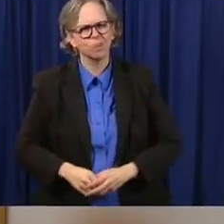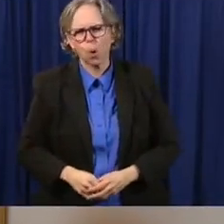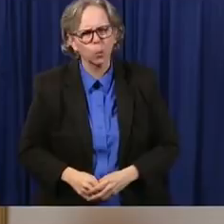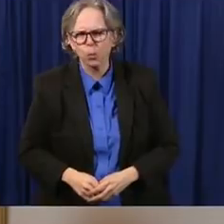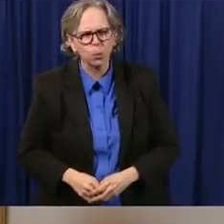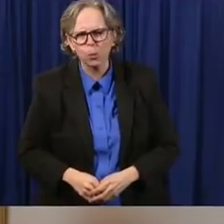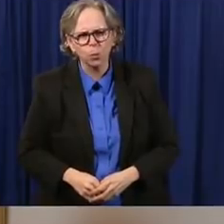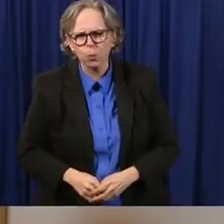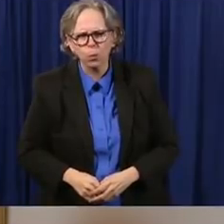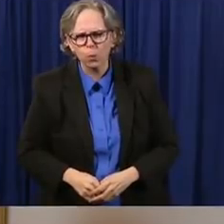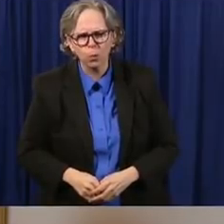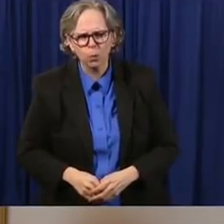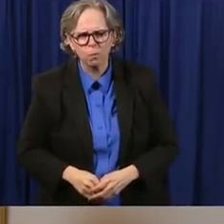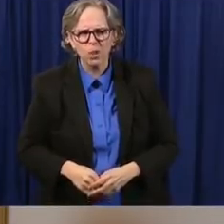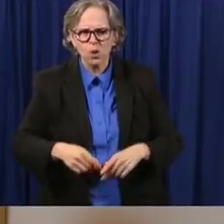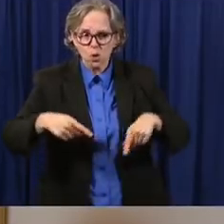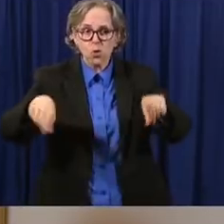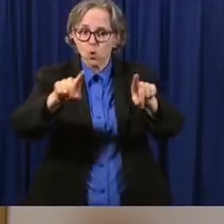Ohioans have done well.